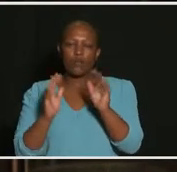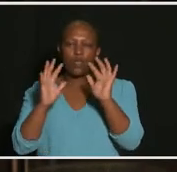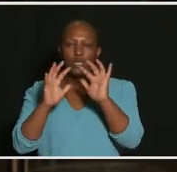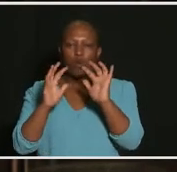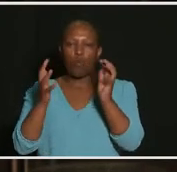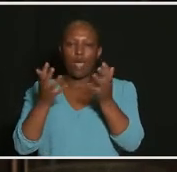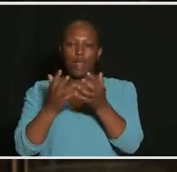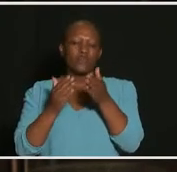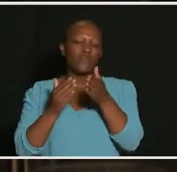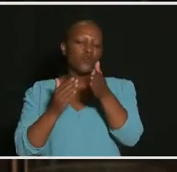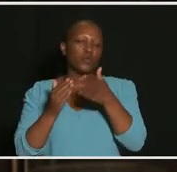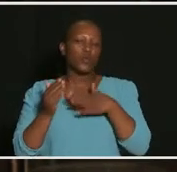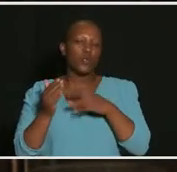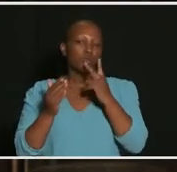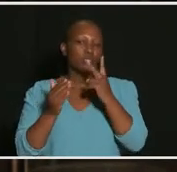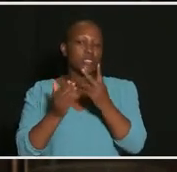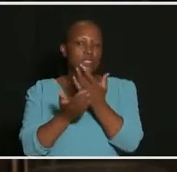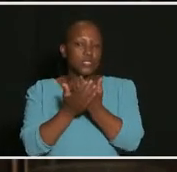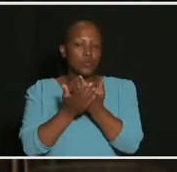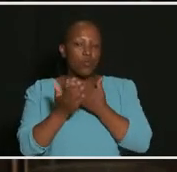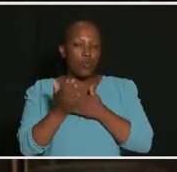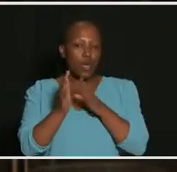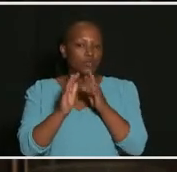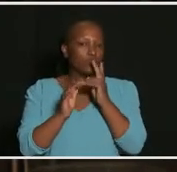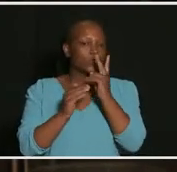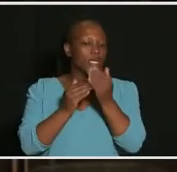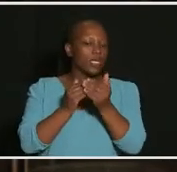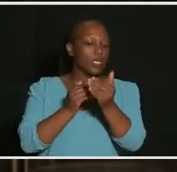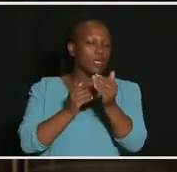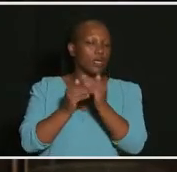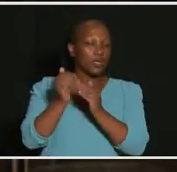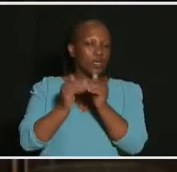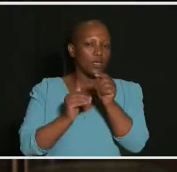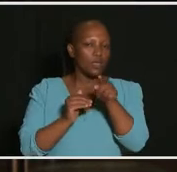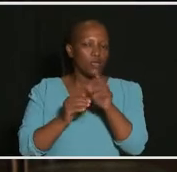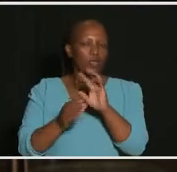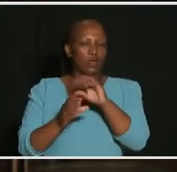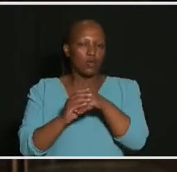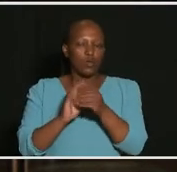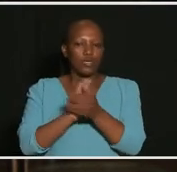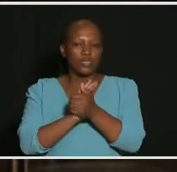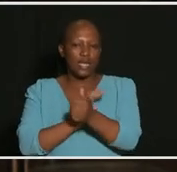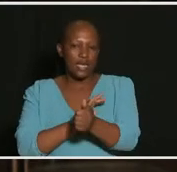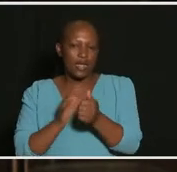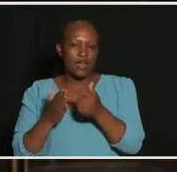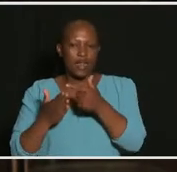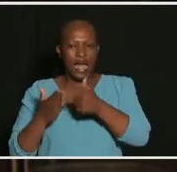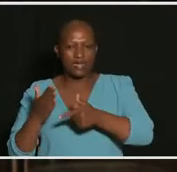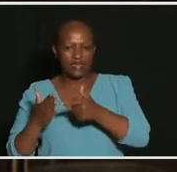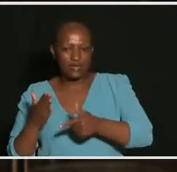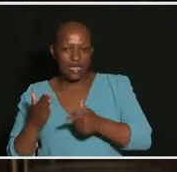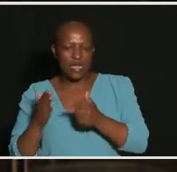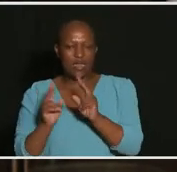to see or the economy in which you want to build through including skills and Artisans learning courses in